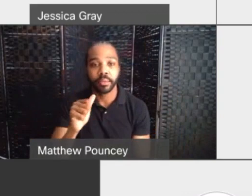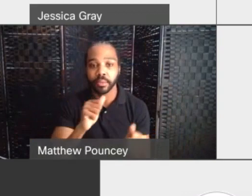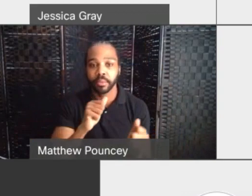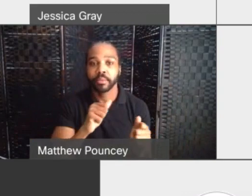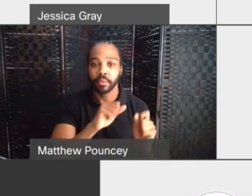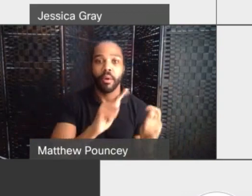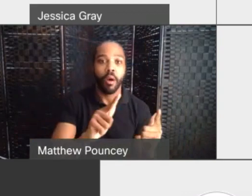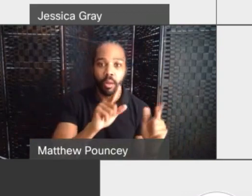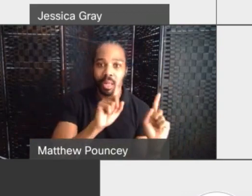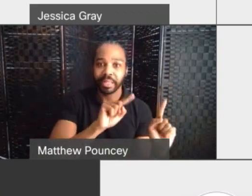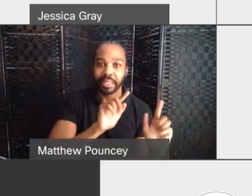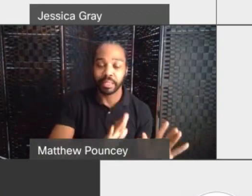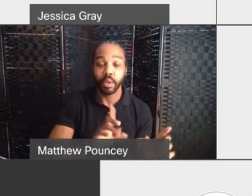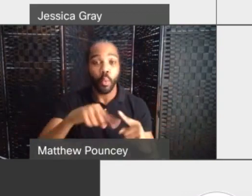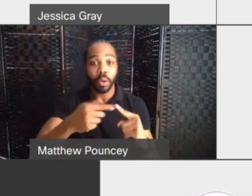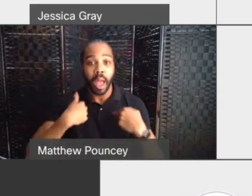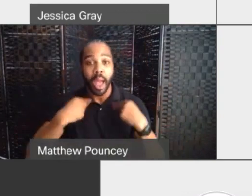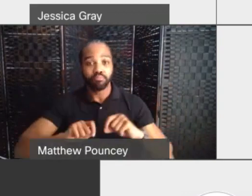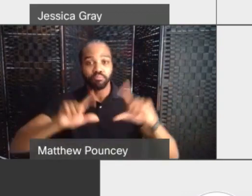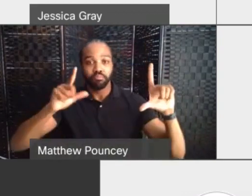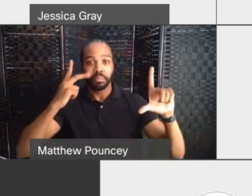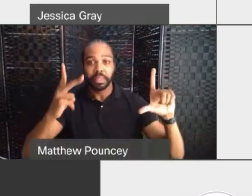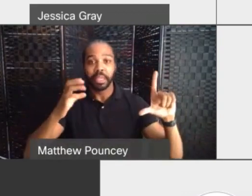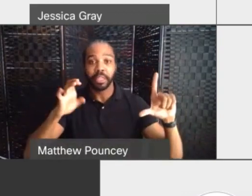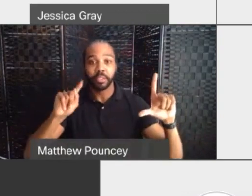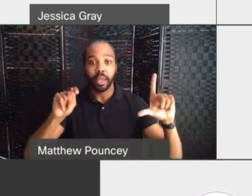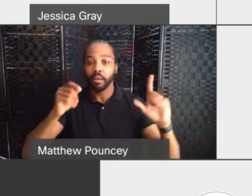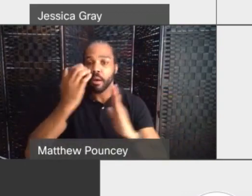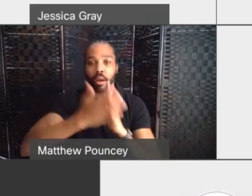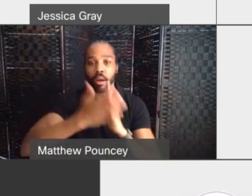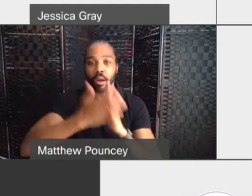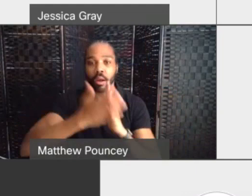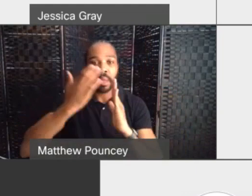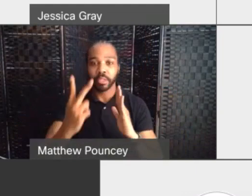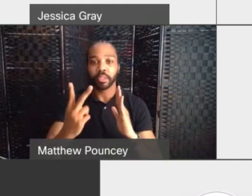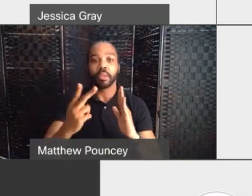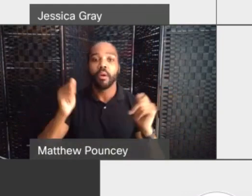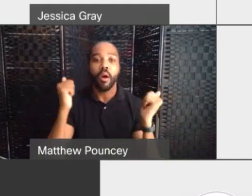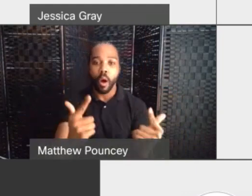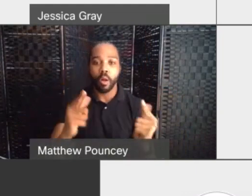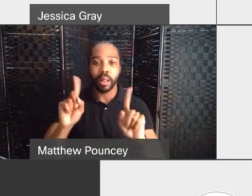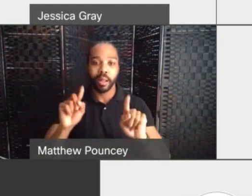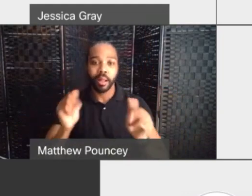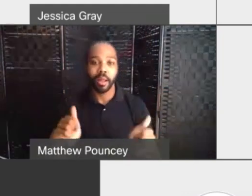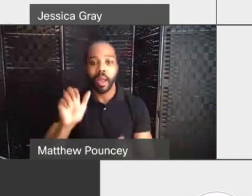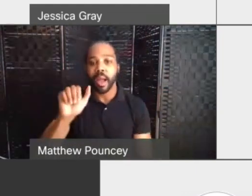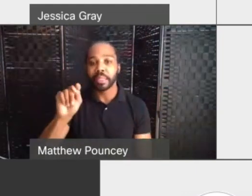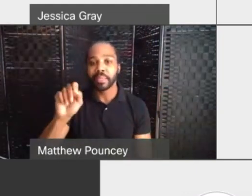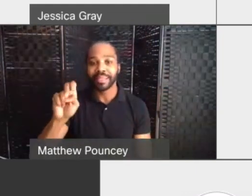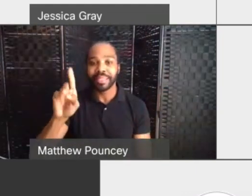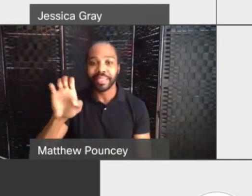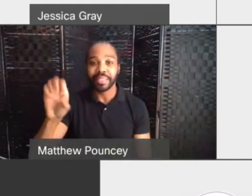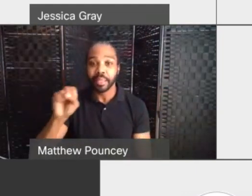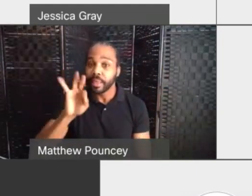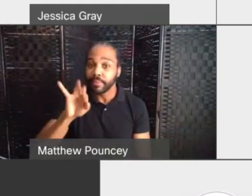When I open the chat, it defaults to all attendees. And if you type it there,